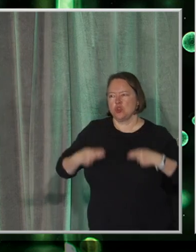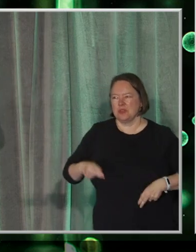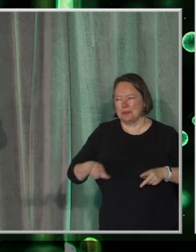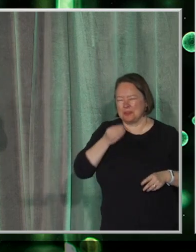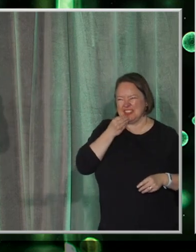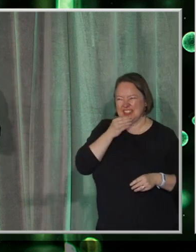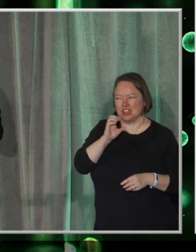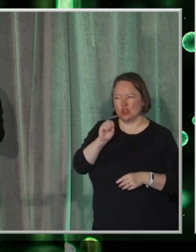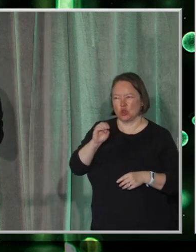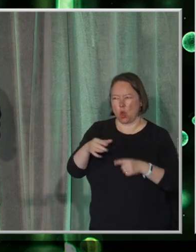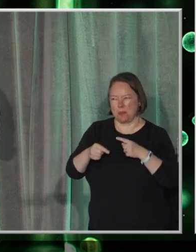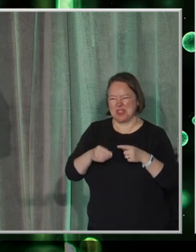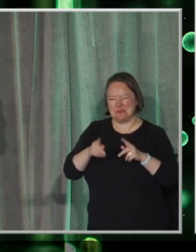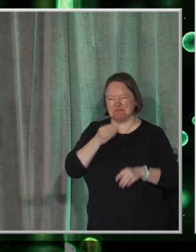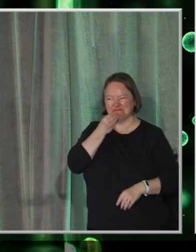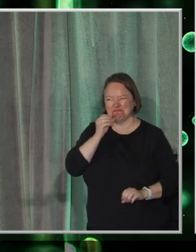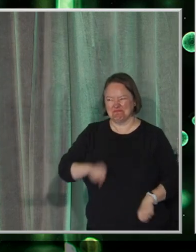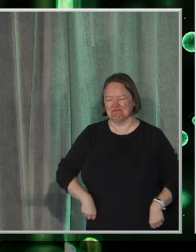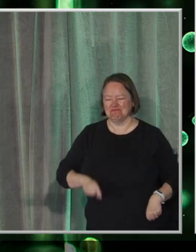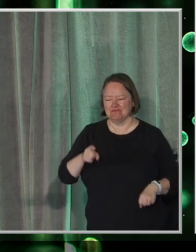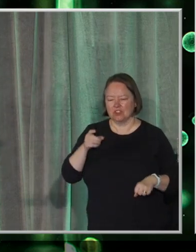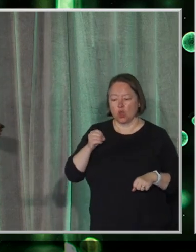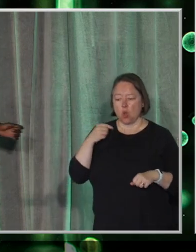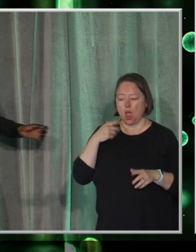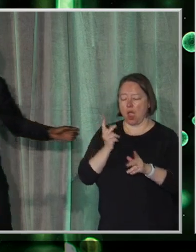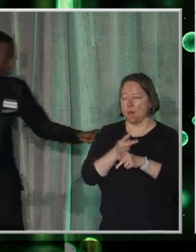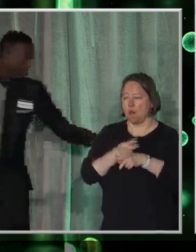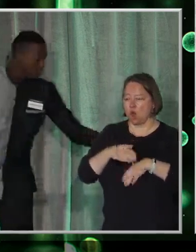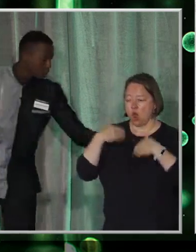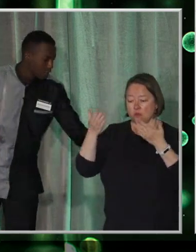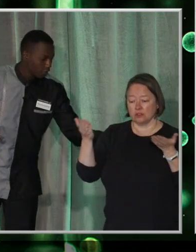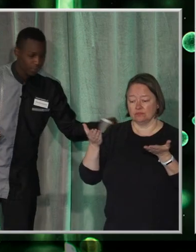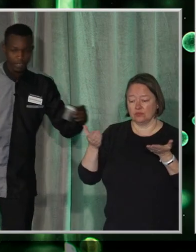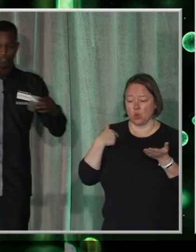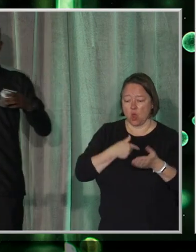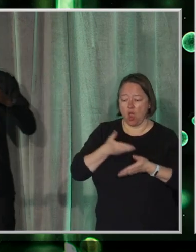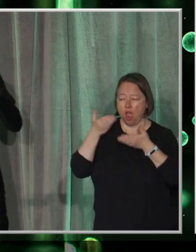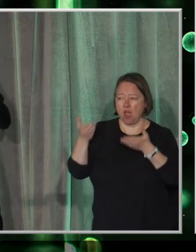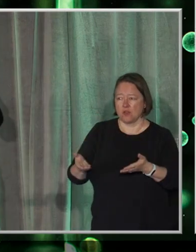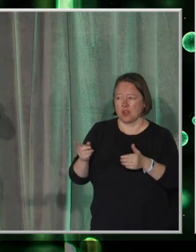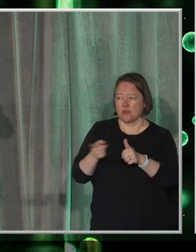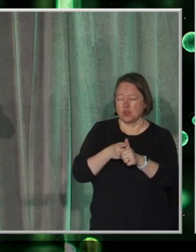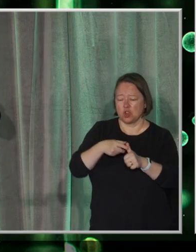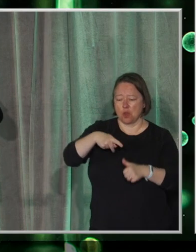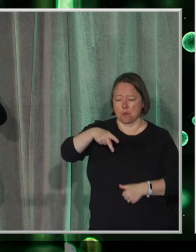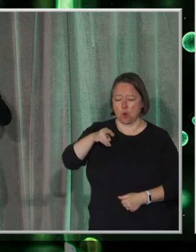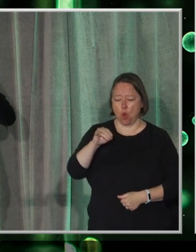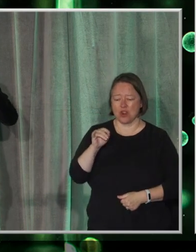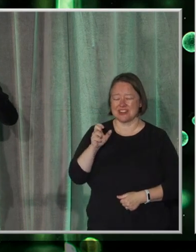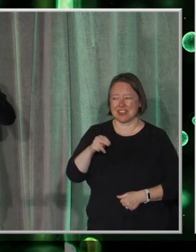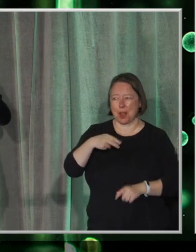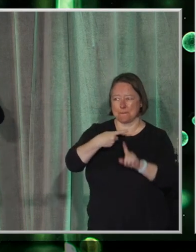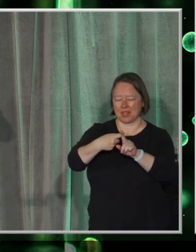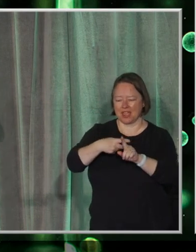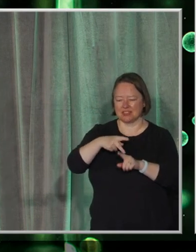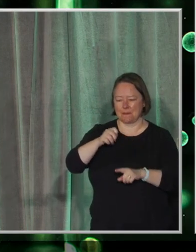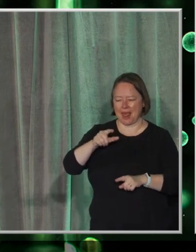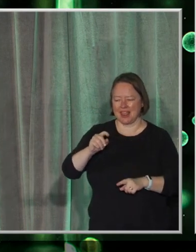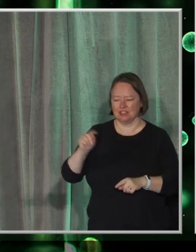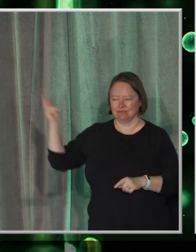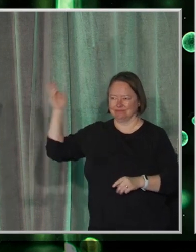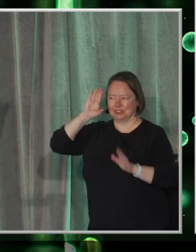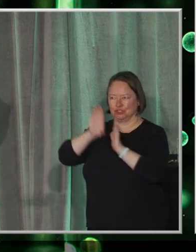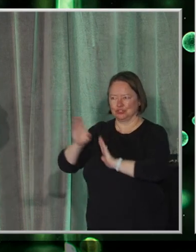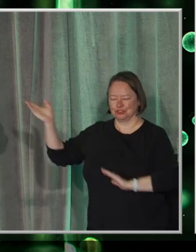nutrition, so to balance out that conflict. So what product are we offering? We are offering, firstly, the protein plus pellets, as you can see them here.